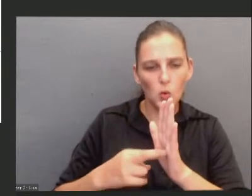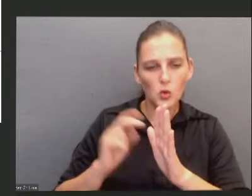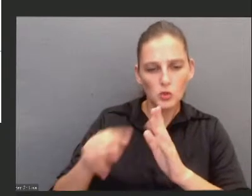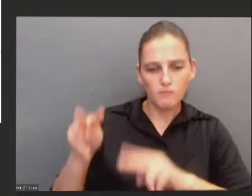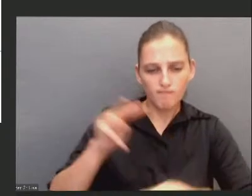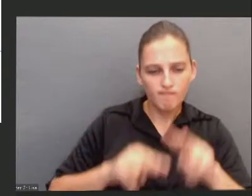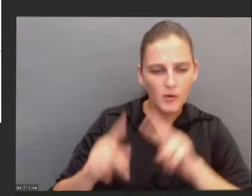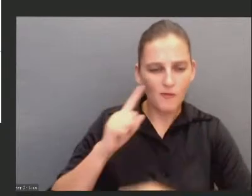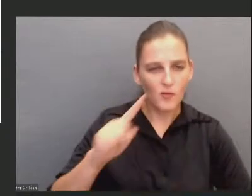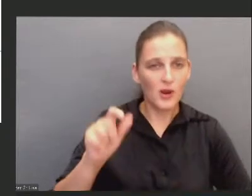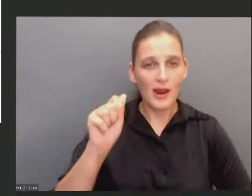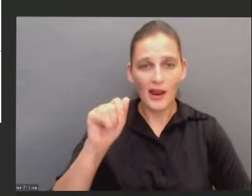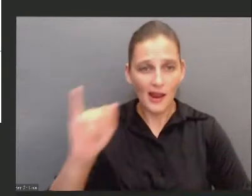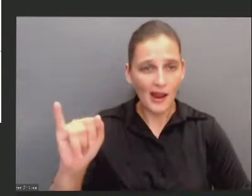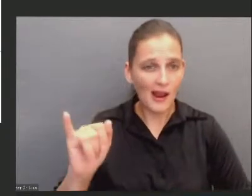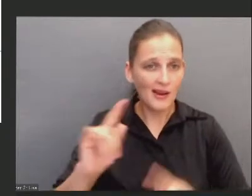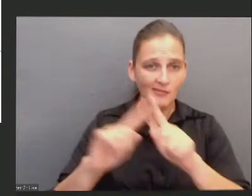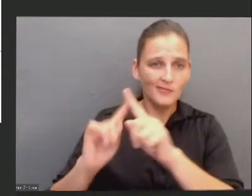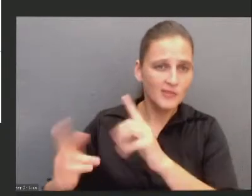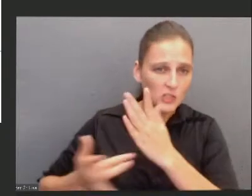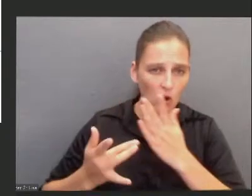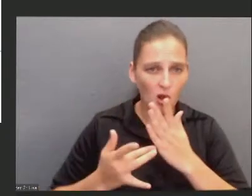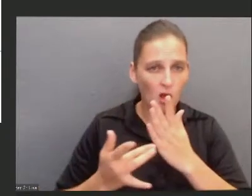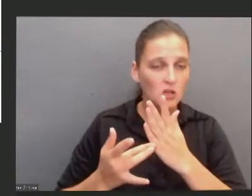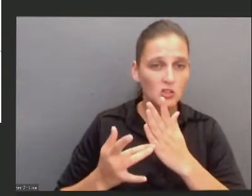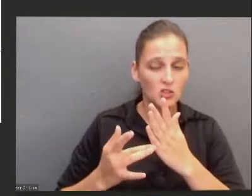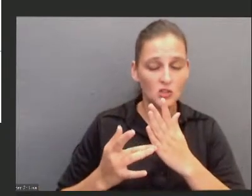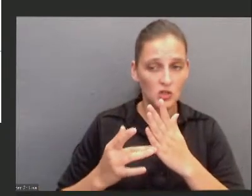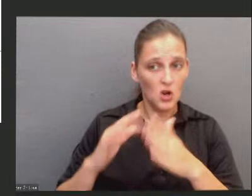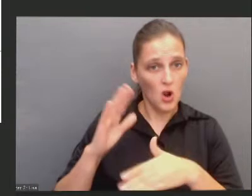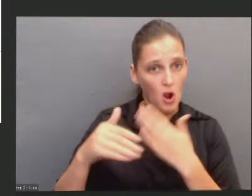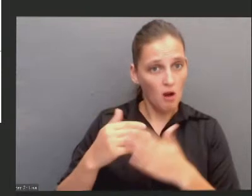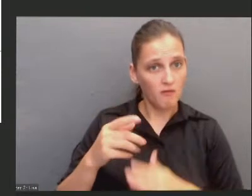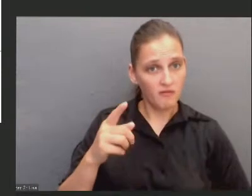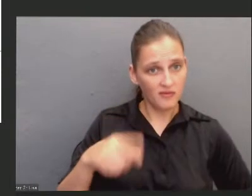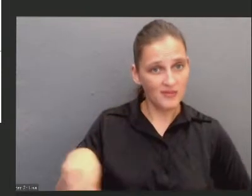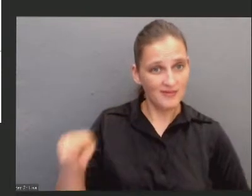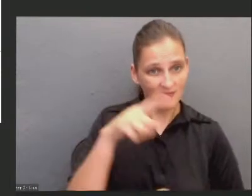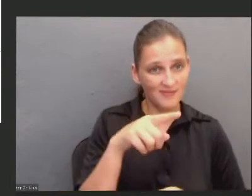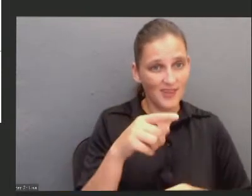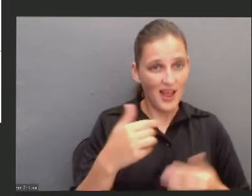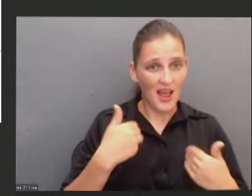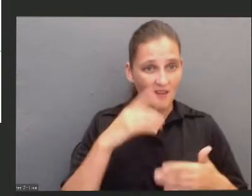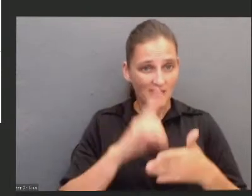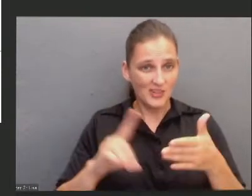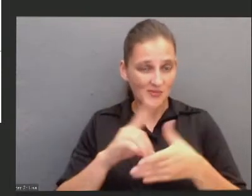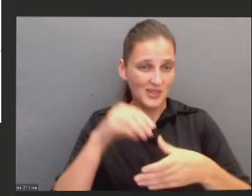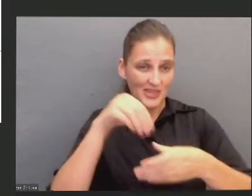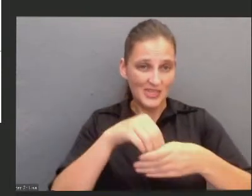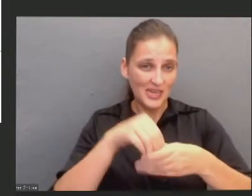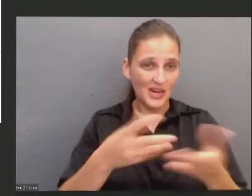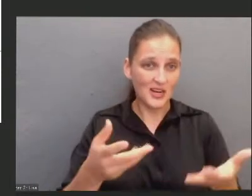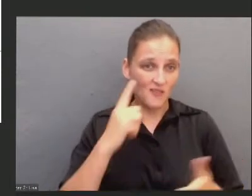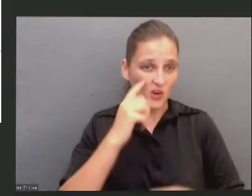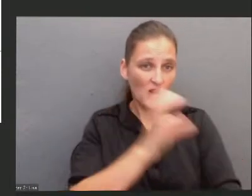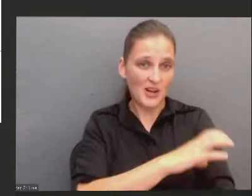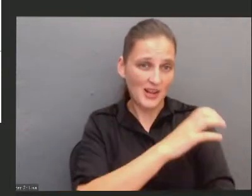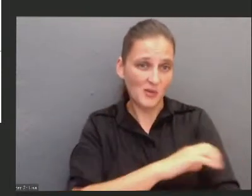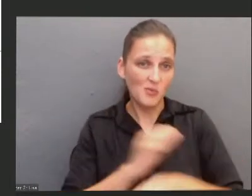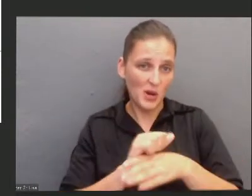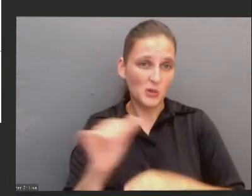of these have discrimination present in them and clinical practices as well. And we really must make sure that communities of color and